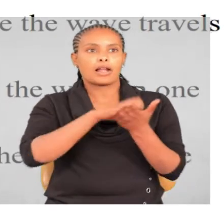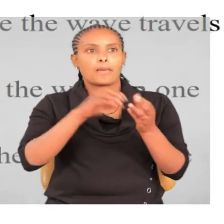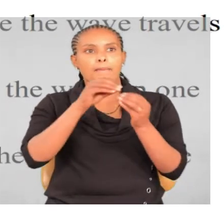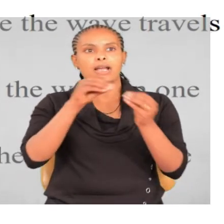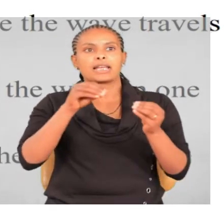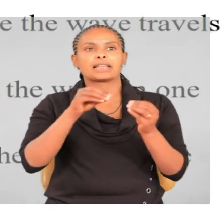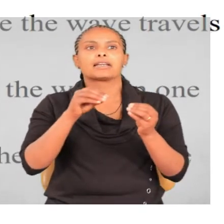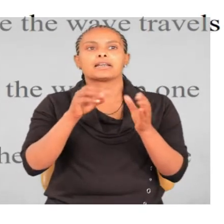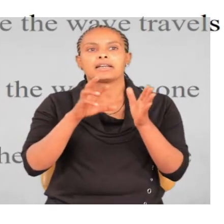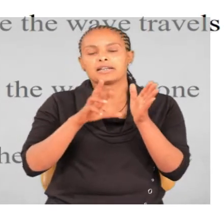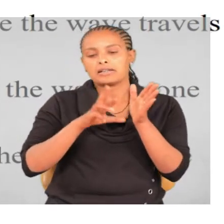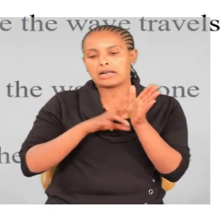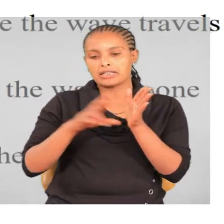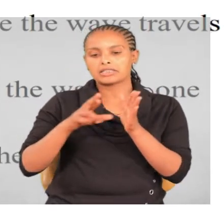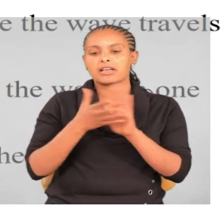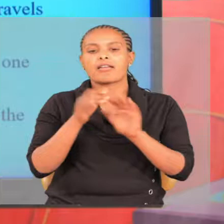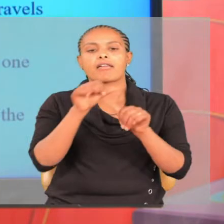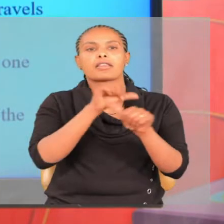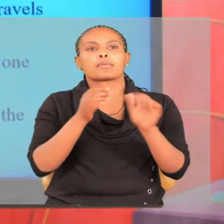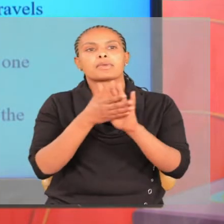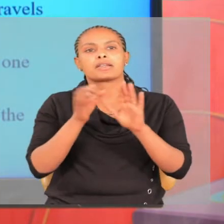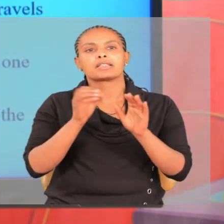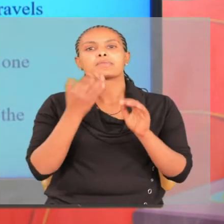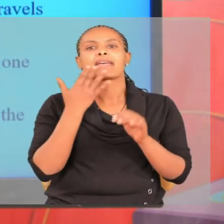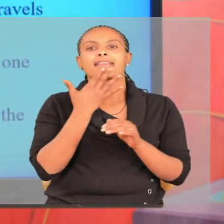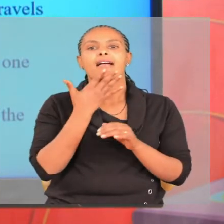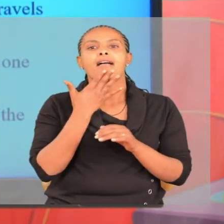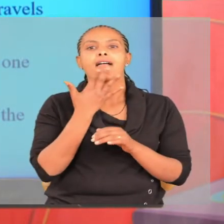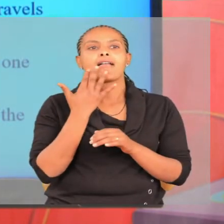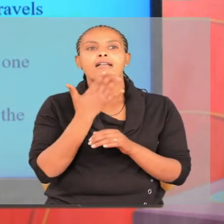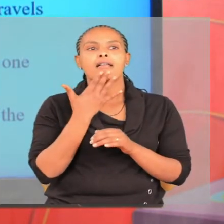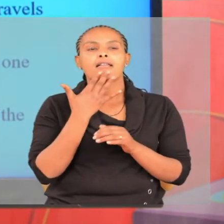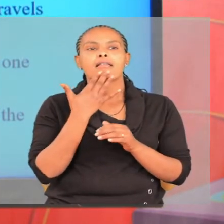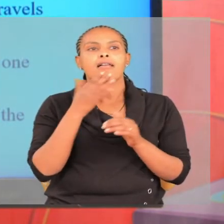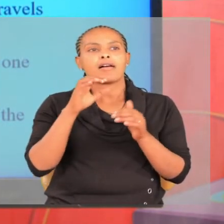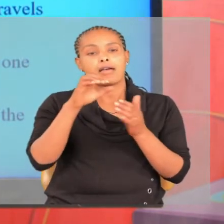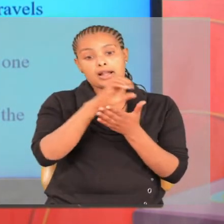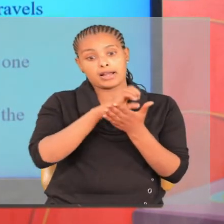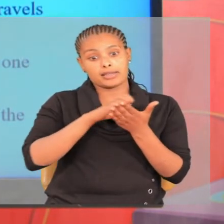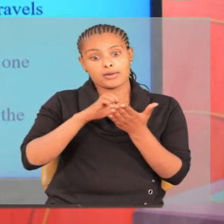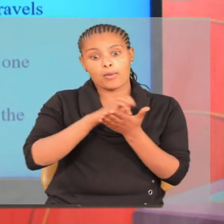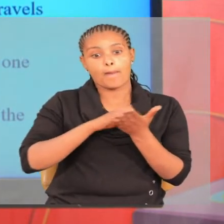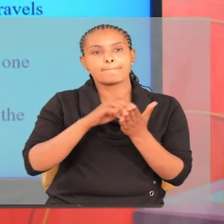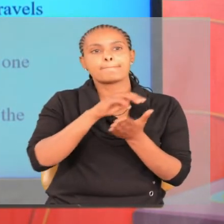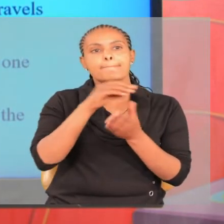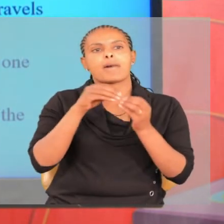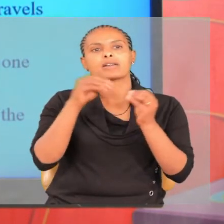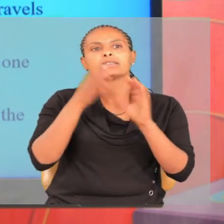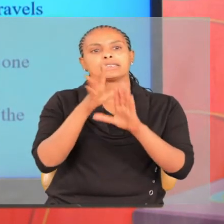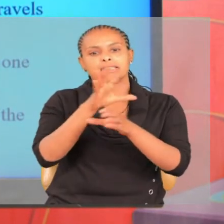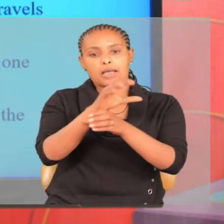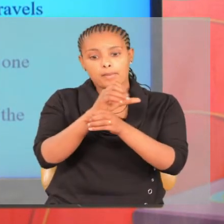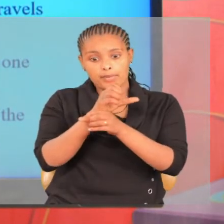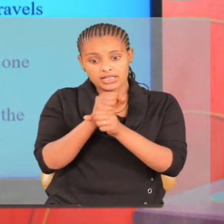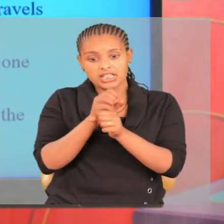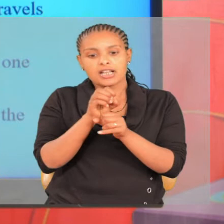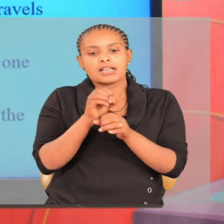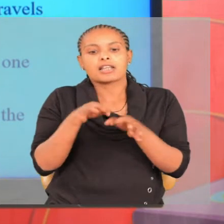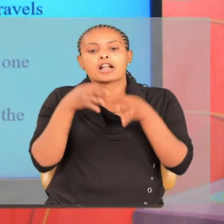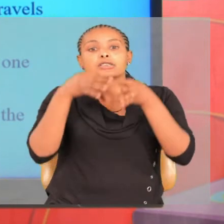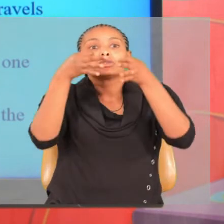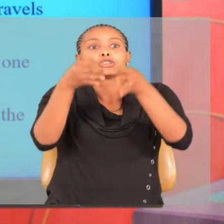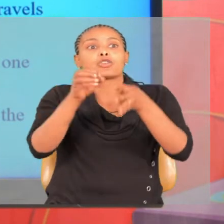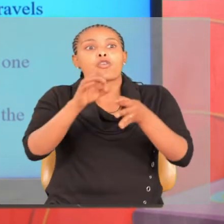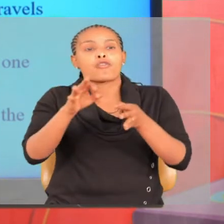Electromagnetic radiation and atomic spectrum. Electromagnetic radiation is the emission and transmission